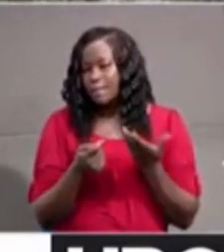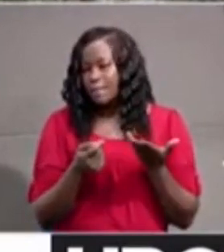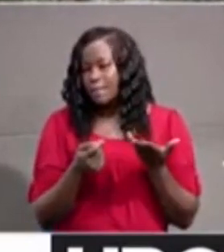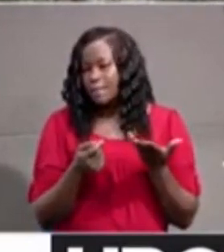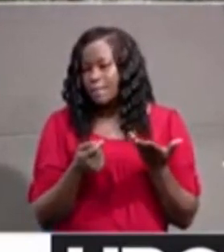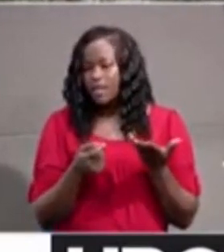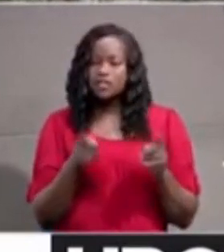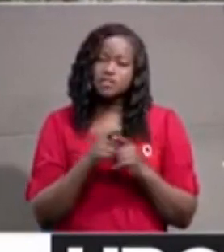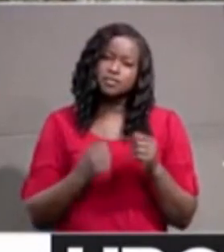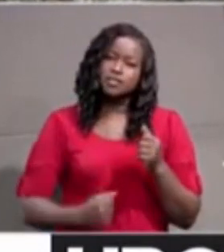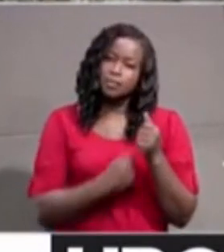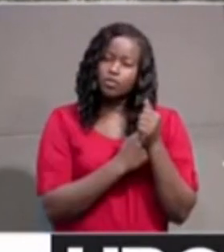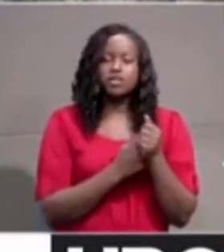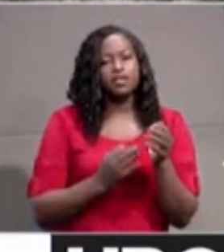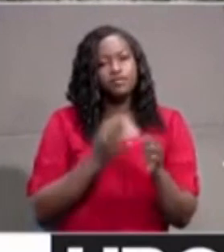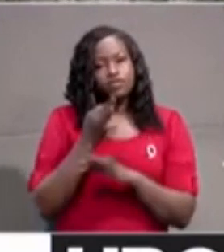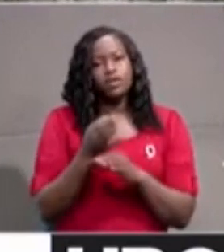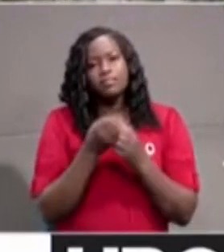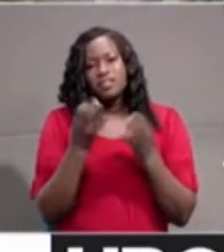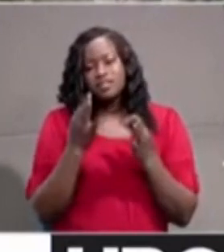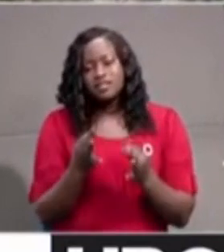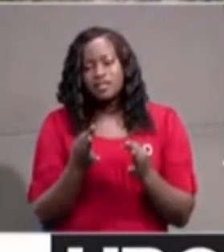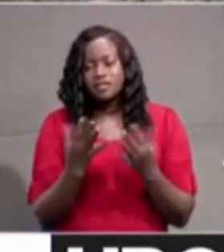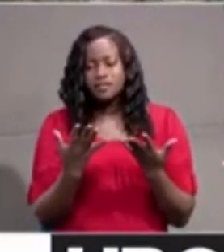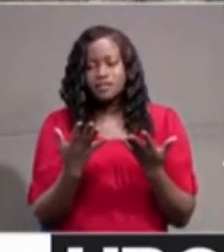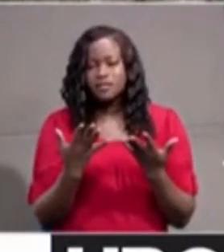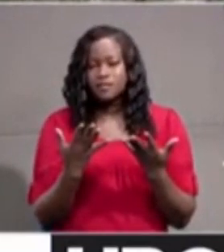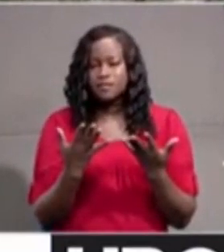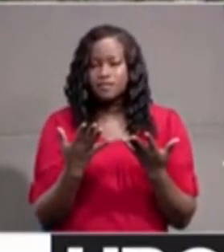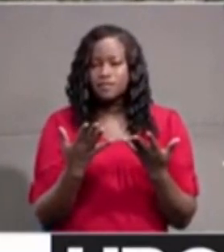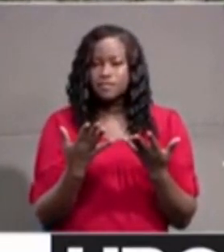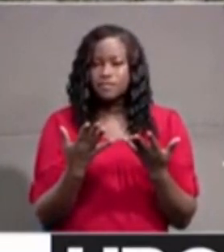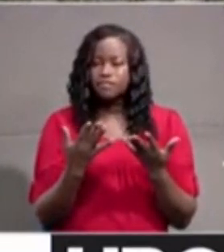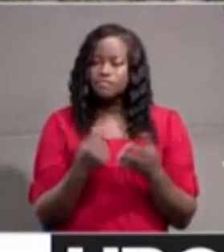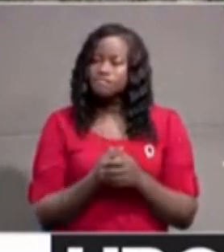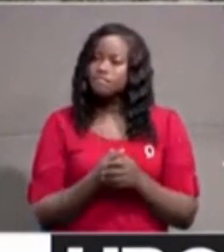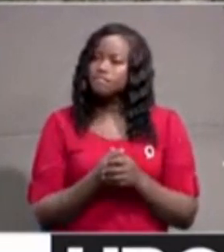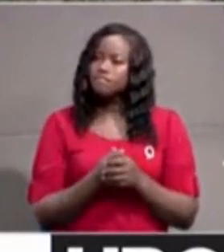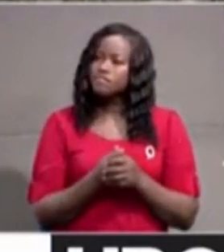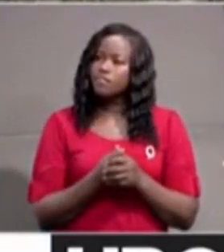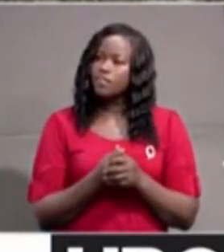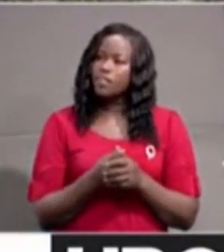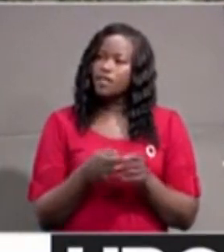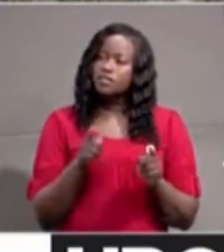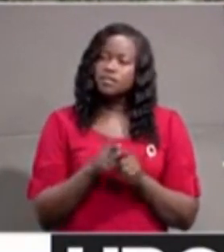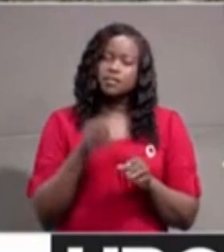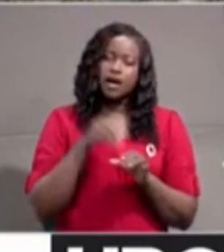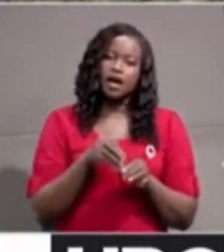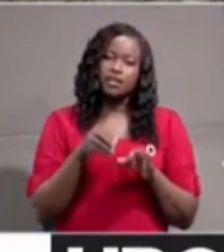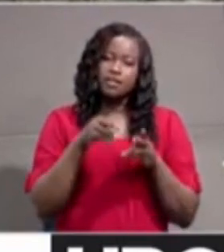it. I will support in the future many things. For example, weeders, pesticide, fertilizer,